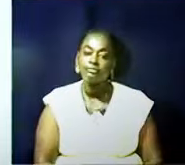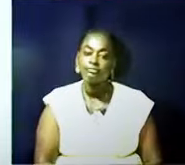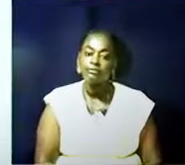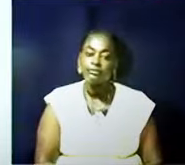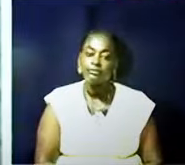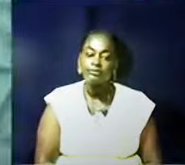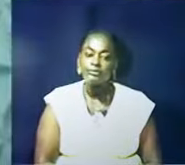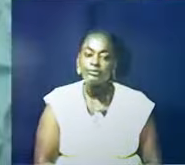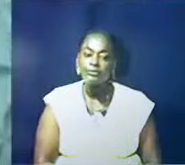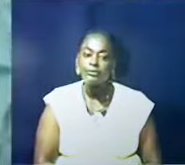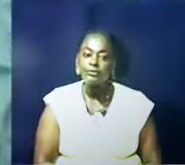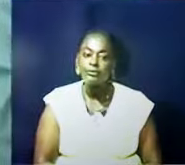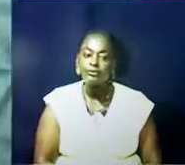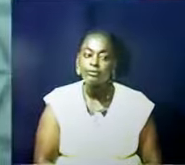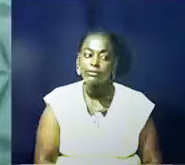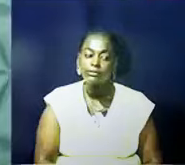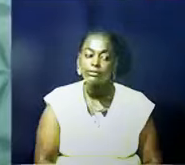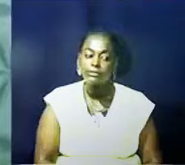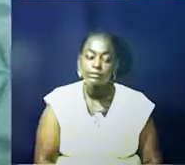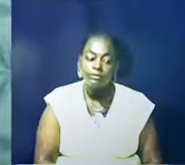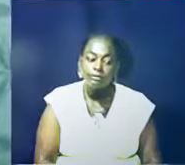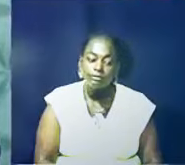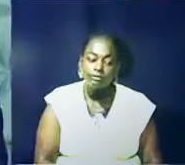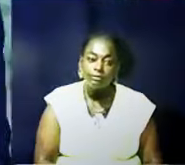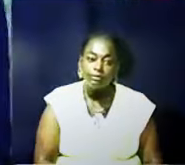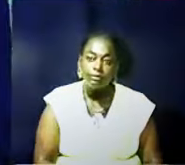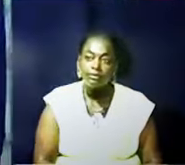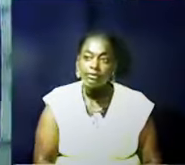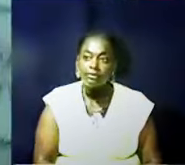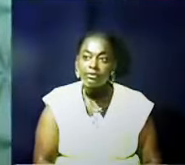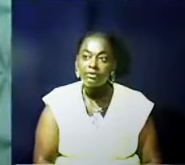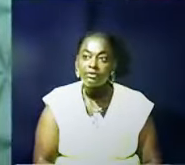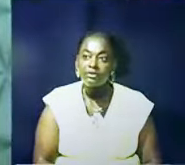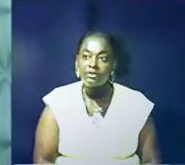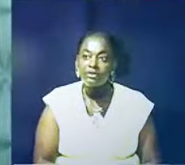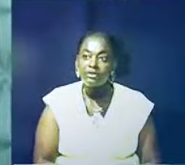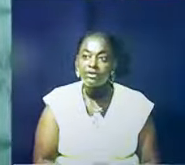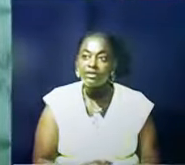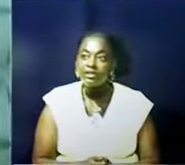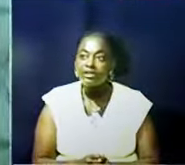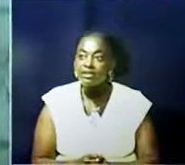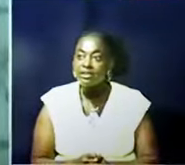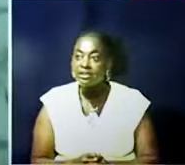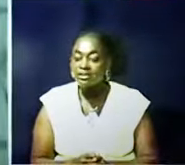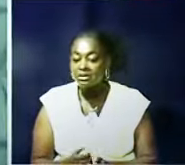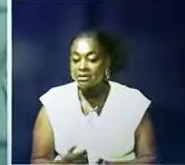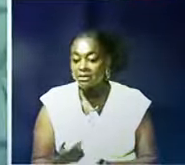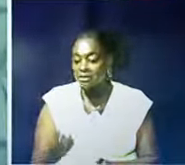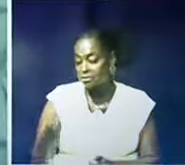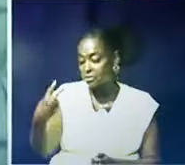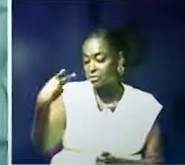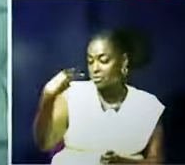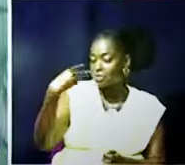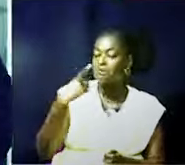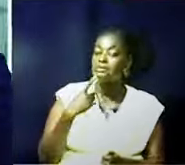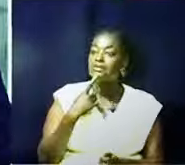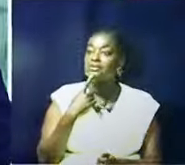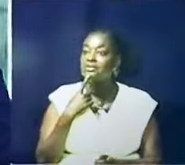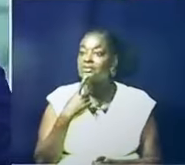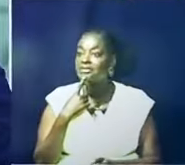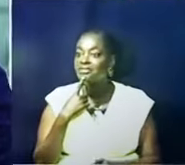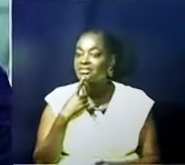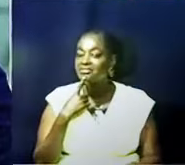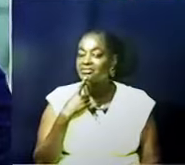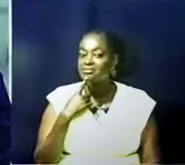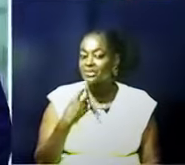yeah, yeah, yeah, yeah. You will just look at us and you will tell Gabriel, look at this voice.